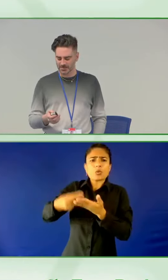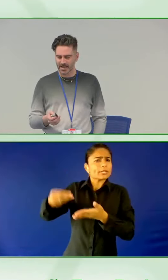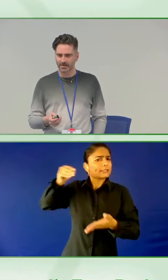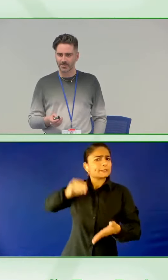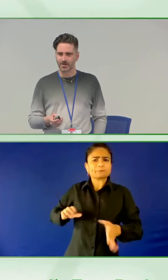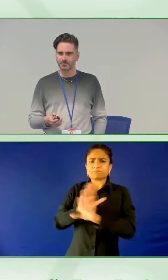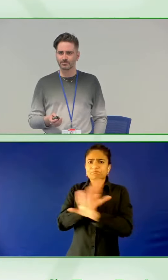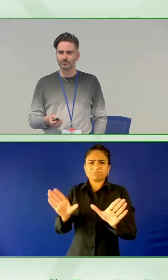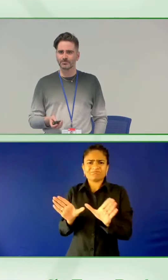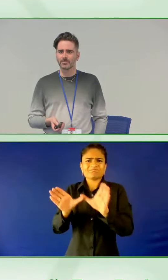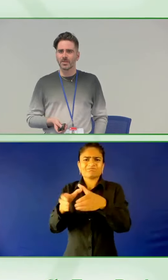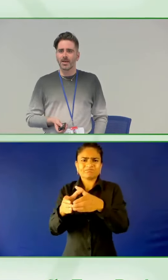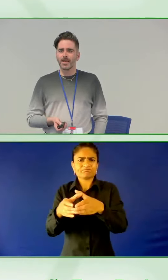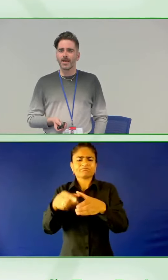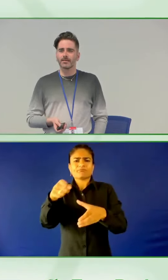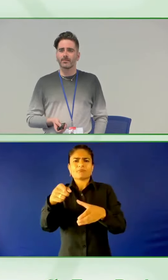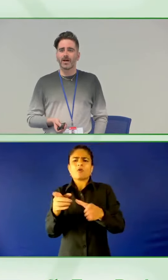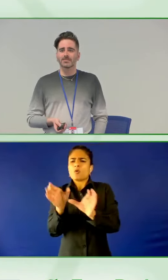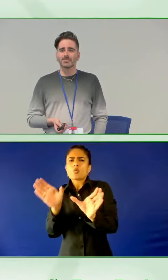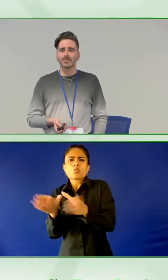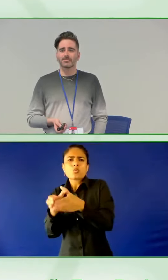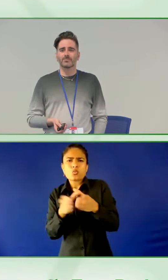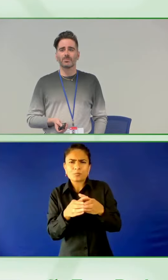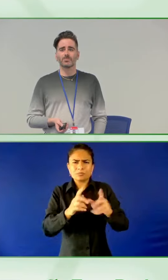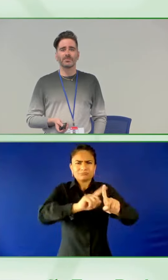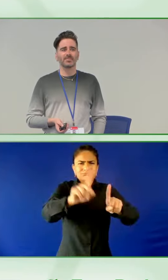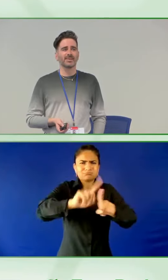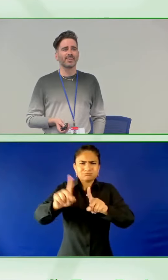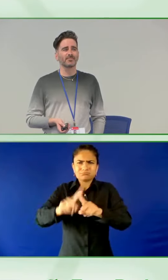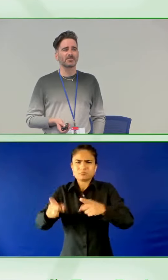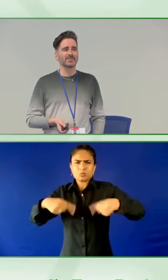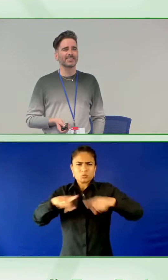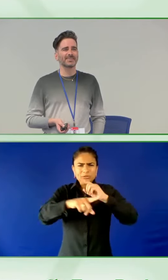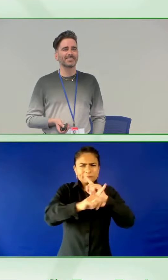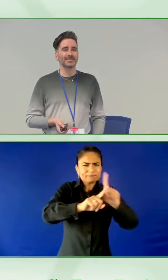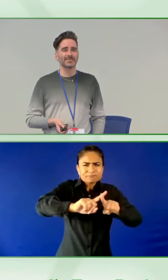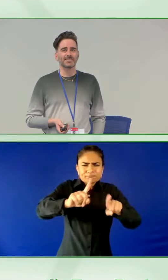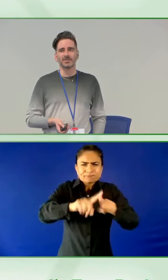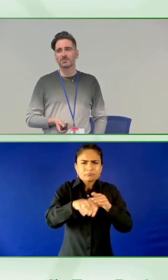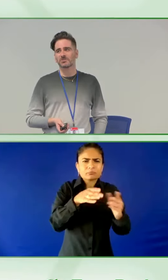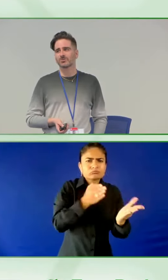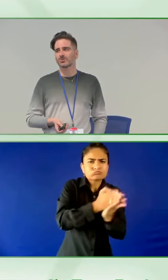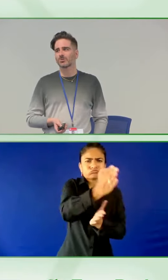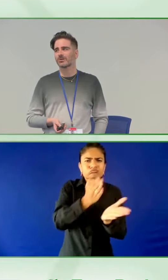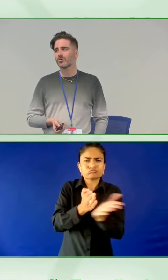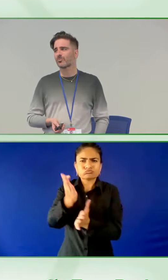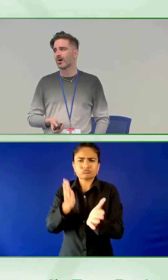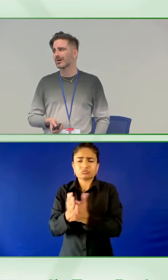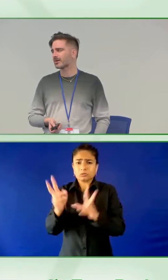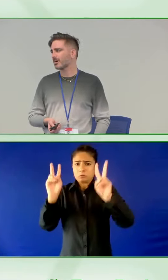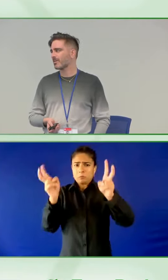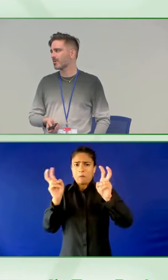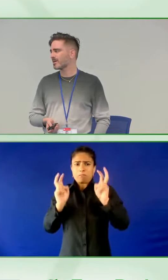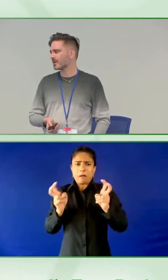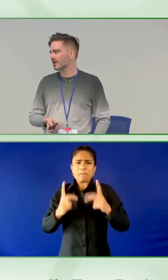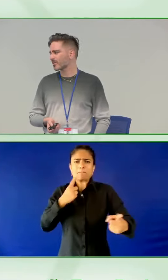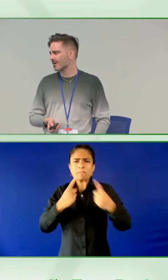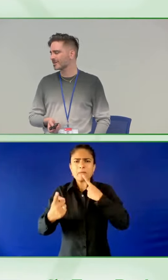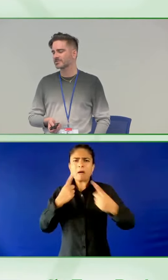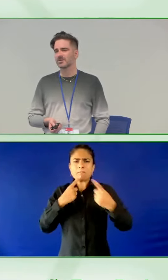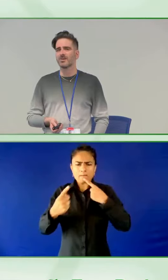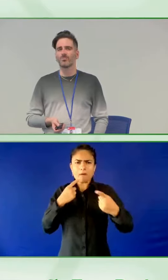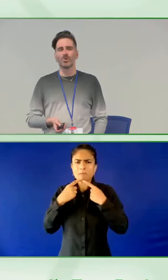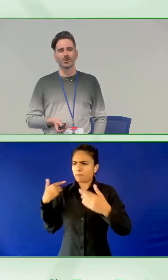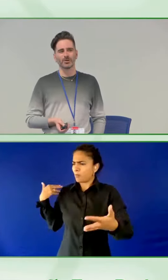participate in this hackathon. And lastly, we believe that everyone here is the most critical part about making